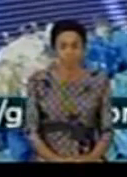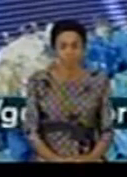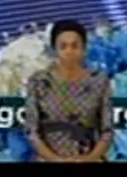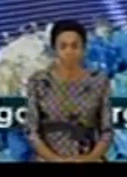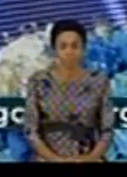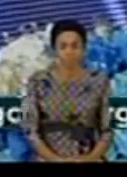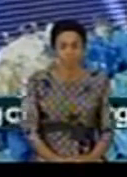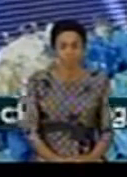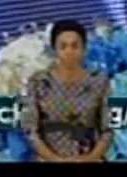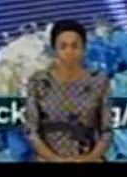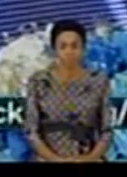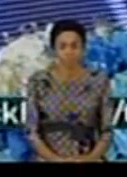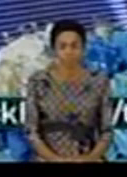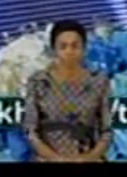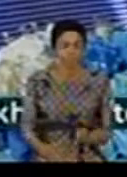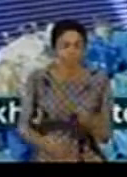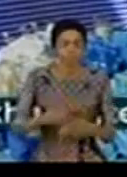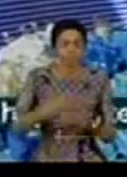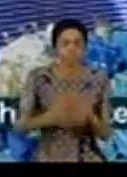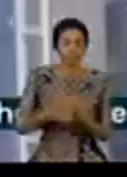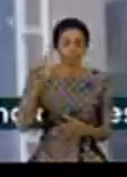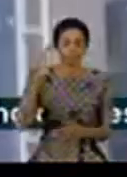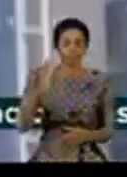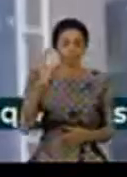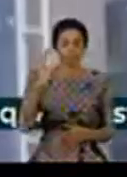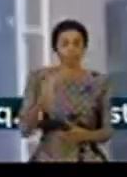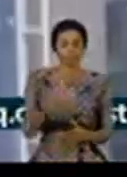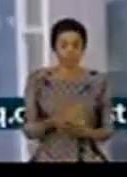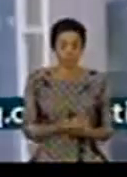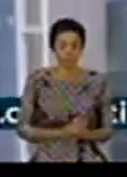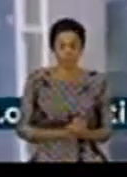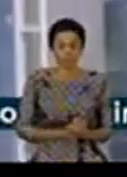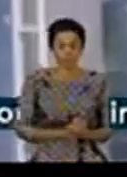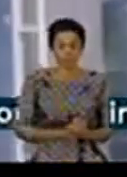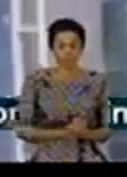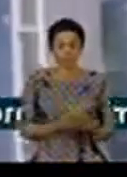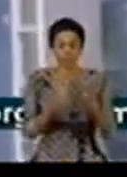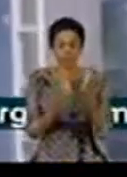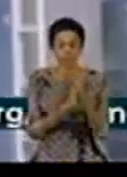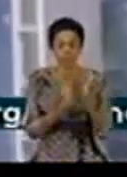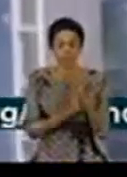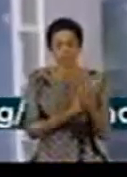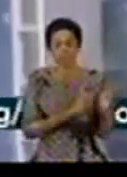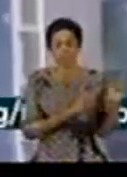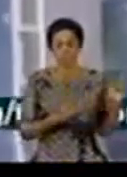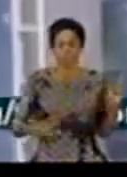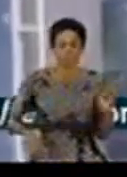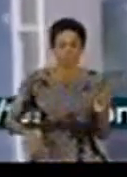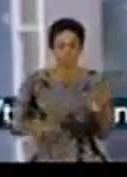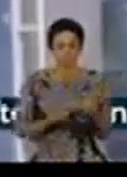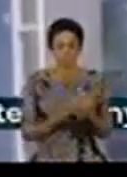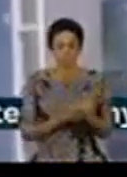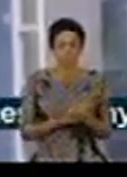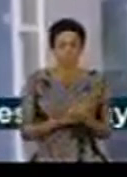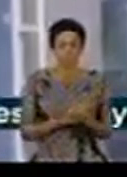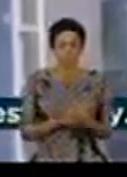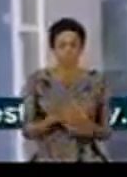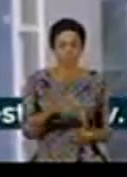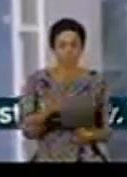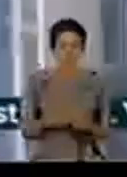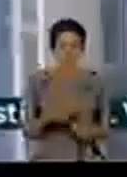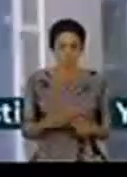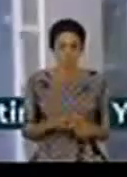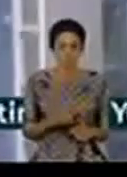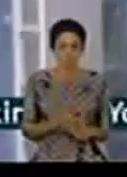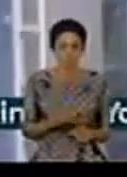Go ahead, brother. Praise the Lord. Praise the living God. My name is